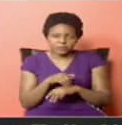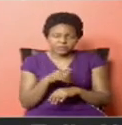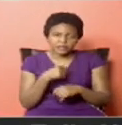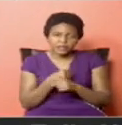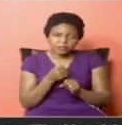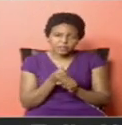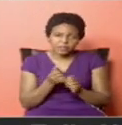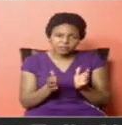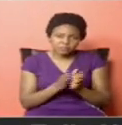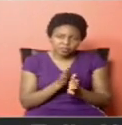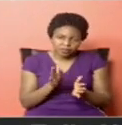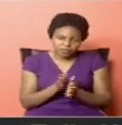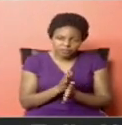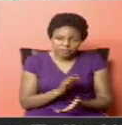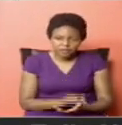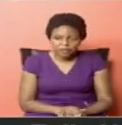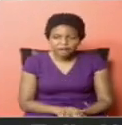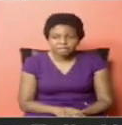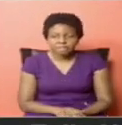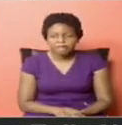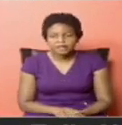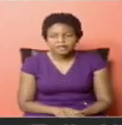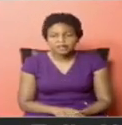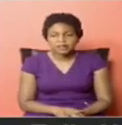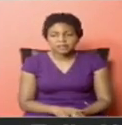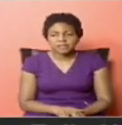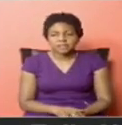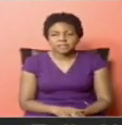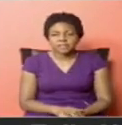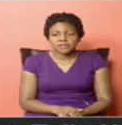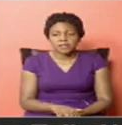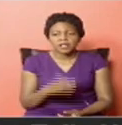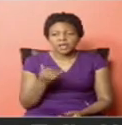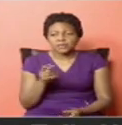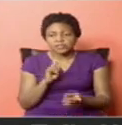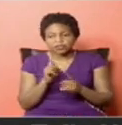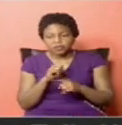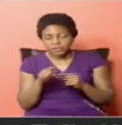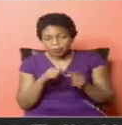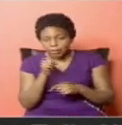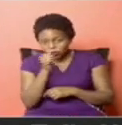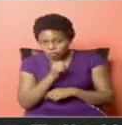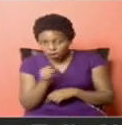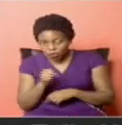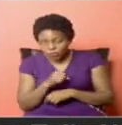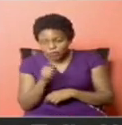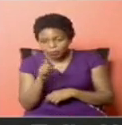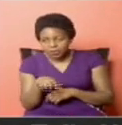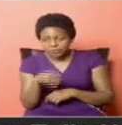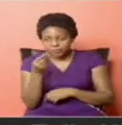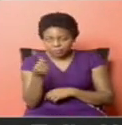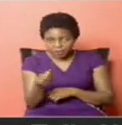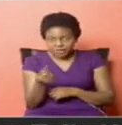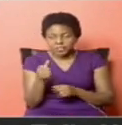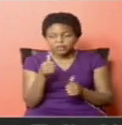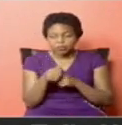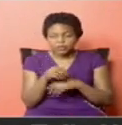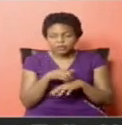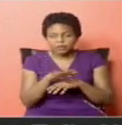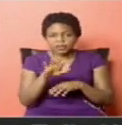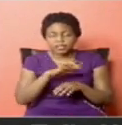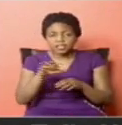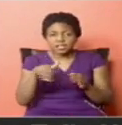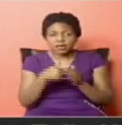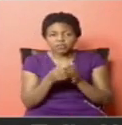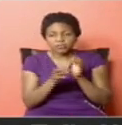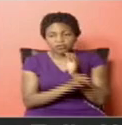quickly is Mr. Ebitu, who has just spoken very nicely about senior citizens grant. which has been rolled out to the whole